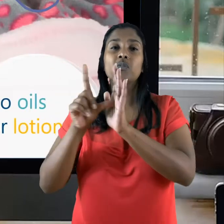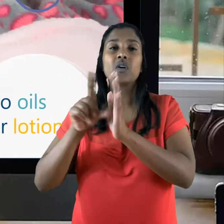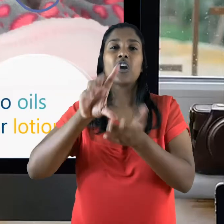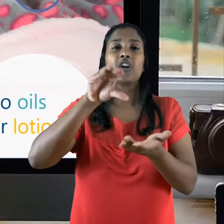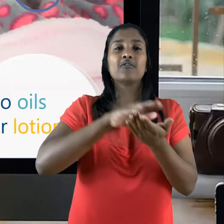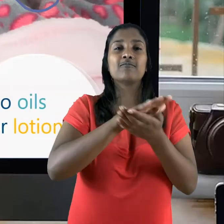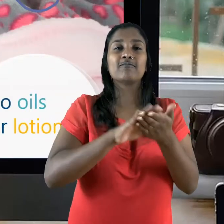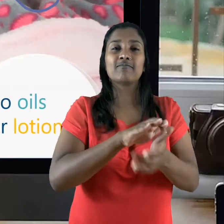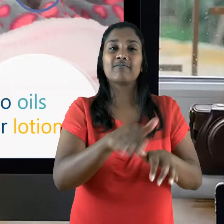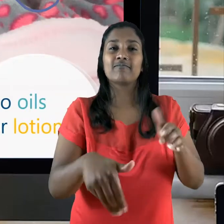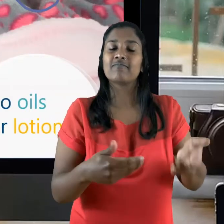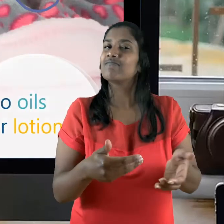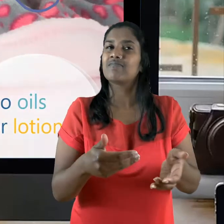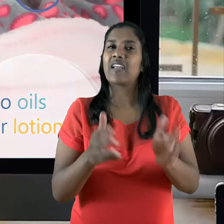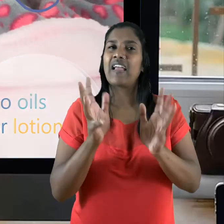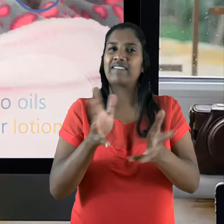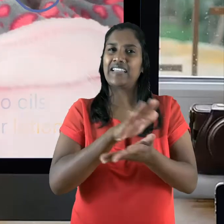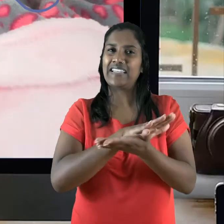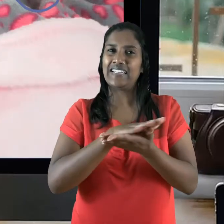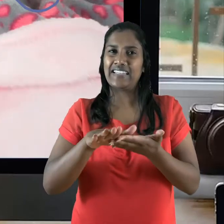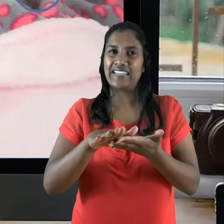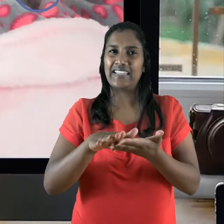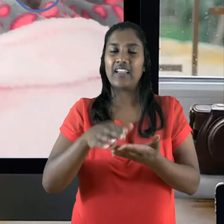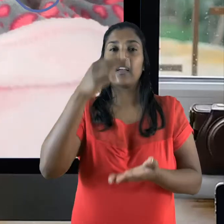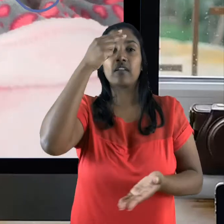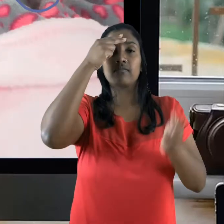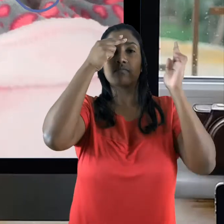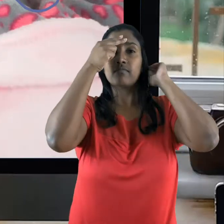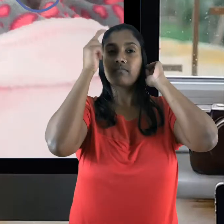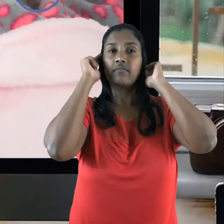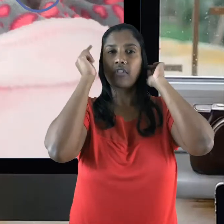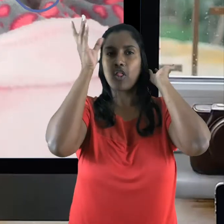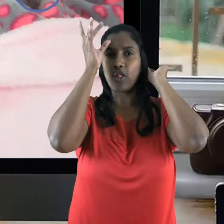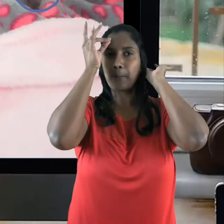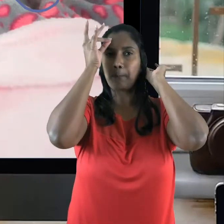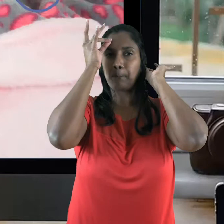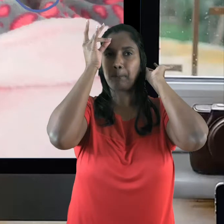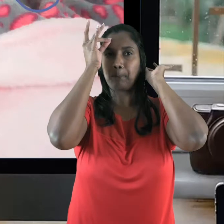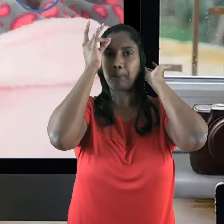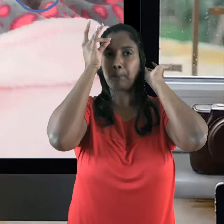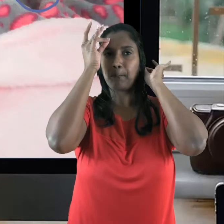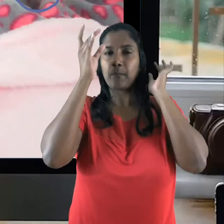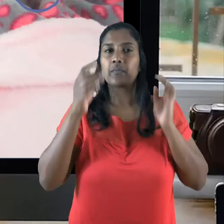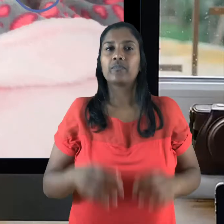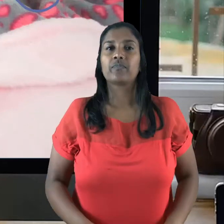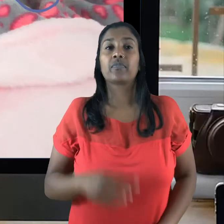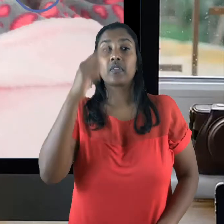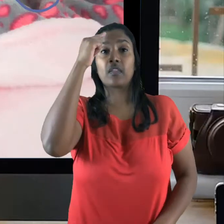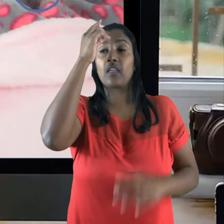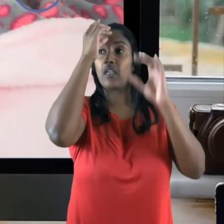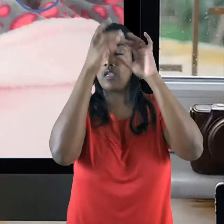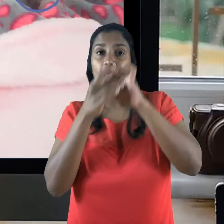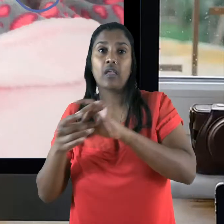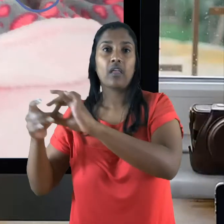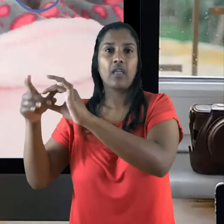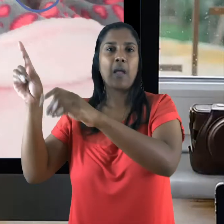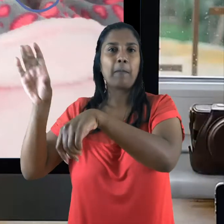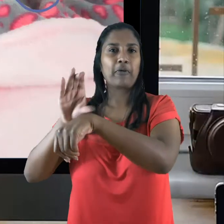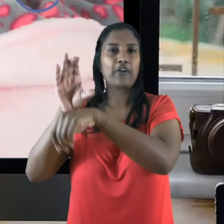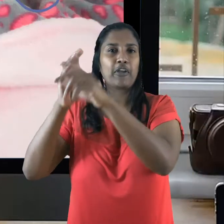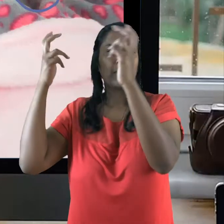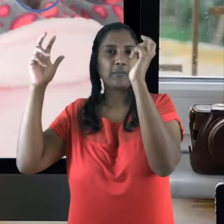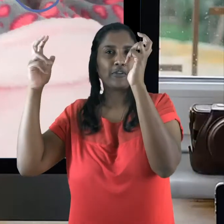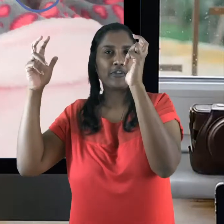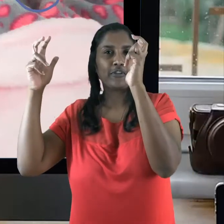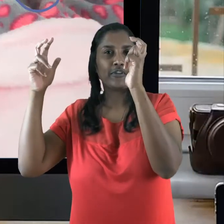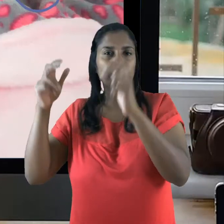In that way, the sensors will stick well. Each of the sensors is connected to the audiologist's computer. The audiologist will play through